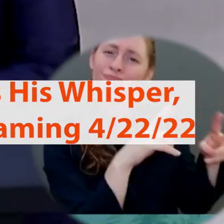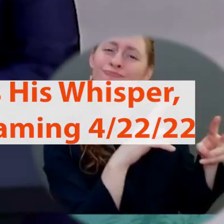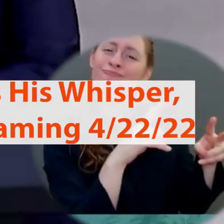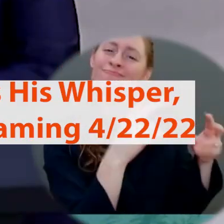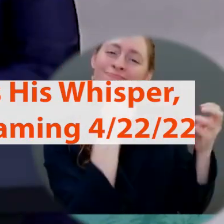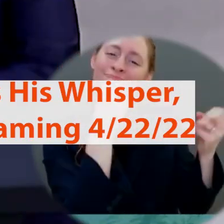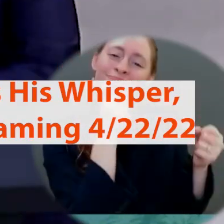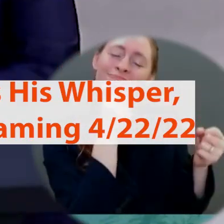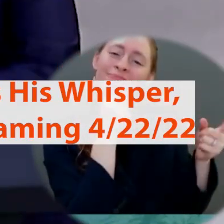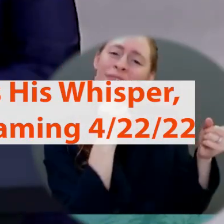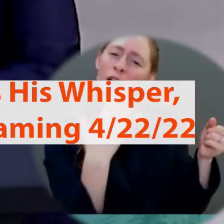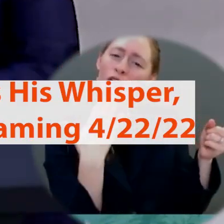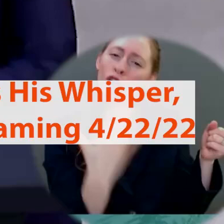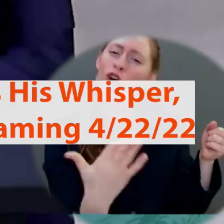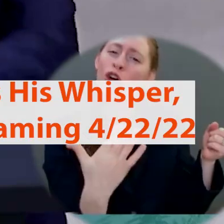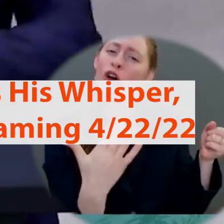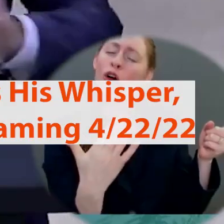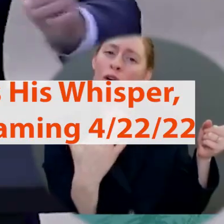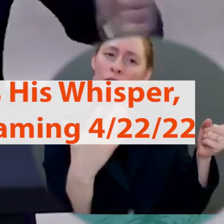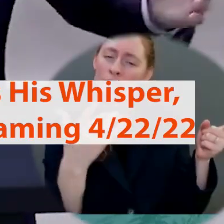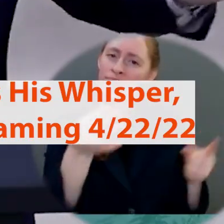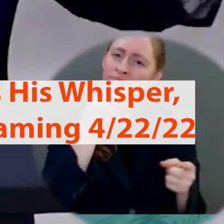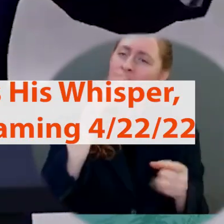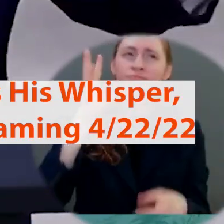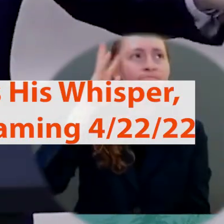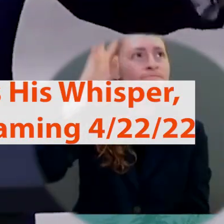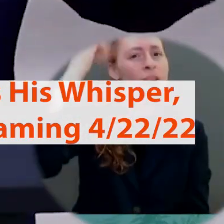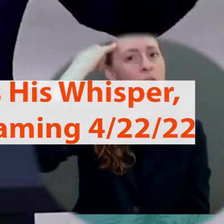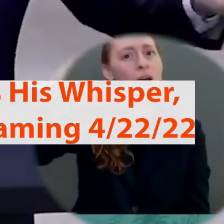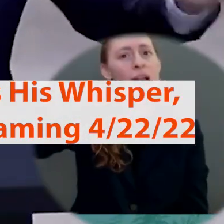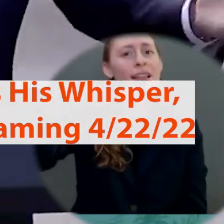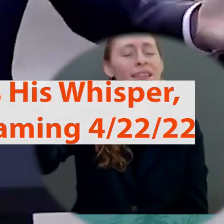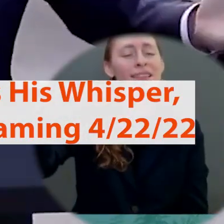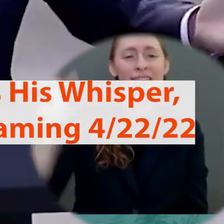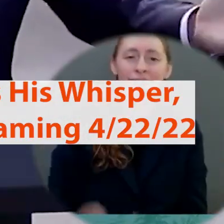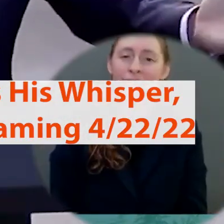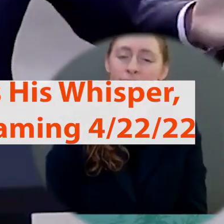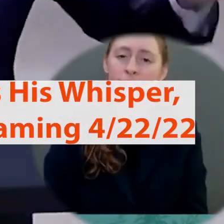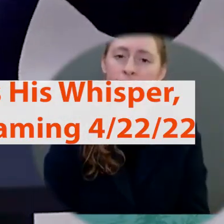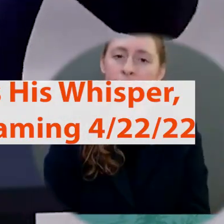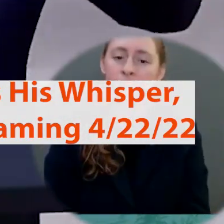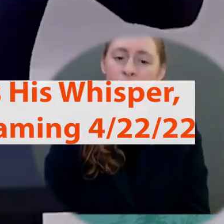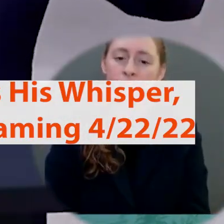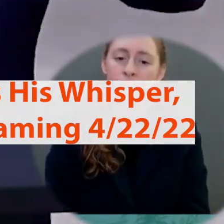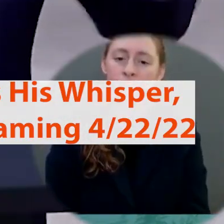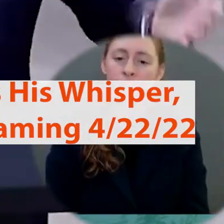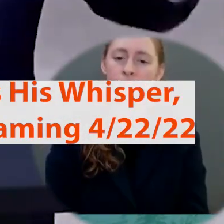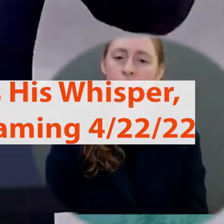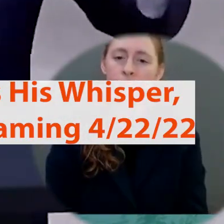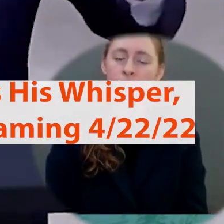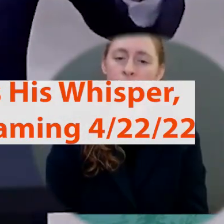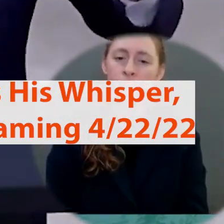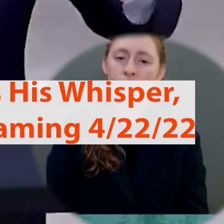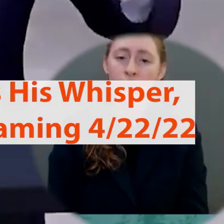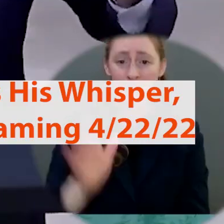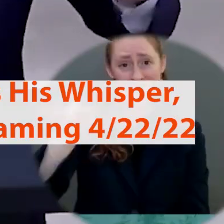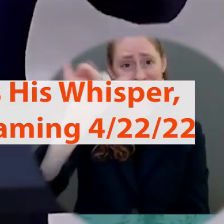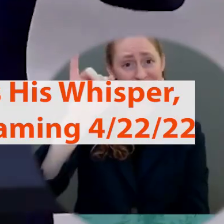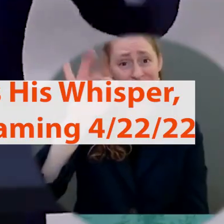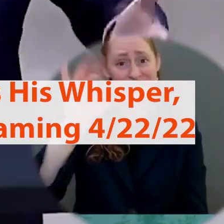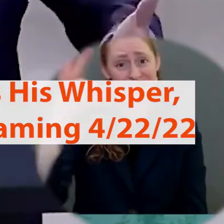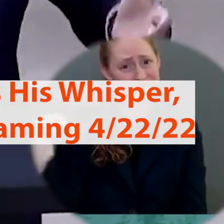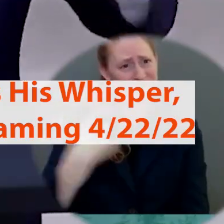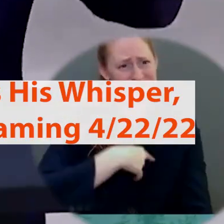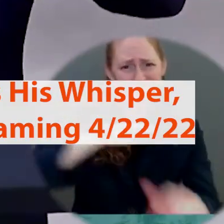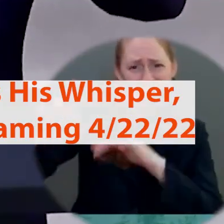They're pretty. But seriously, it's incredible the breakthroughs that are making. Once you tell a nation that we